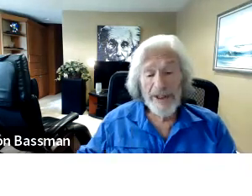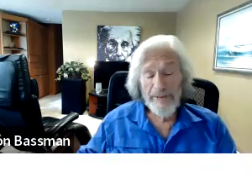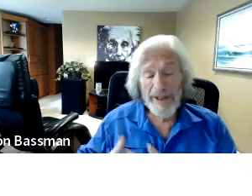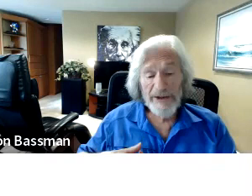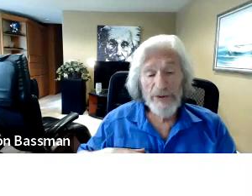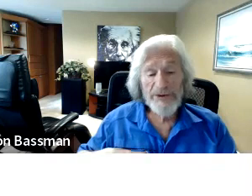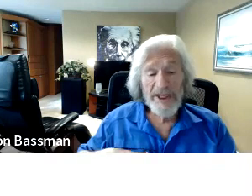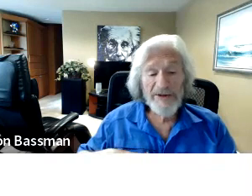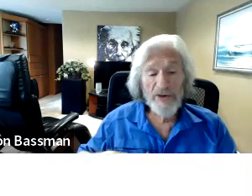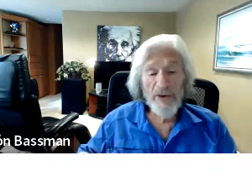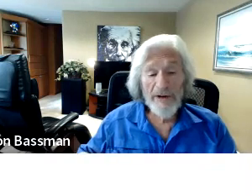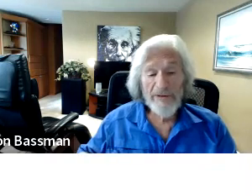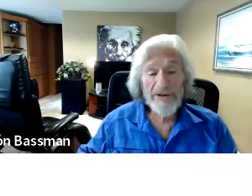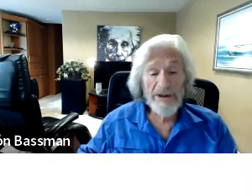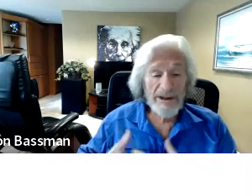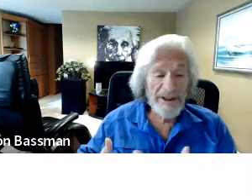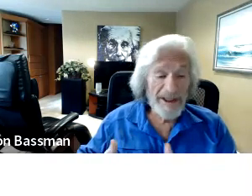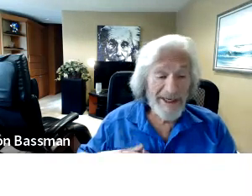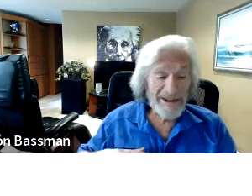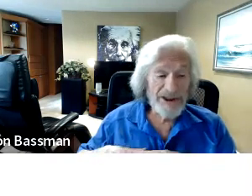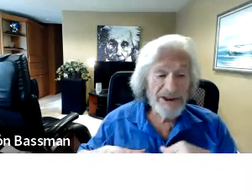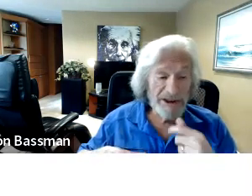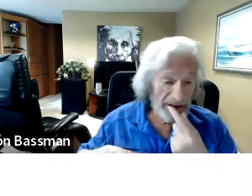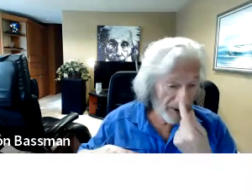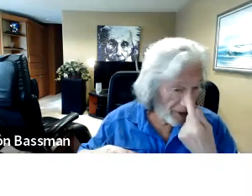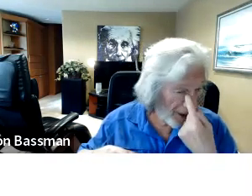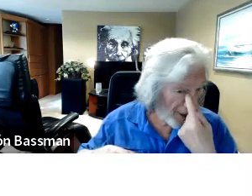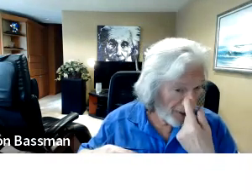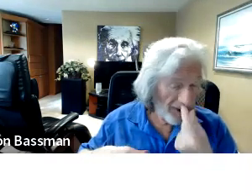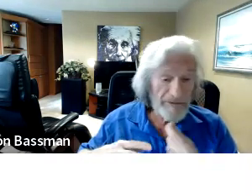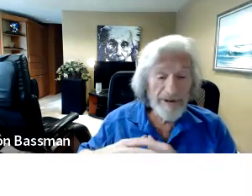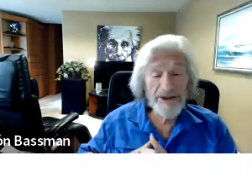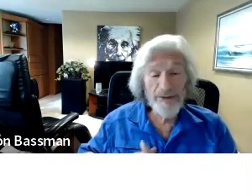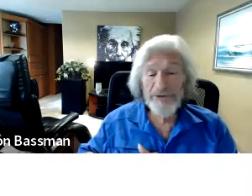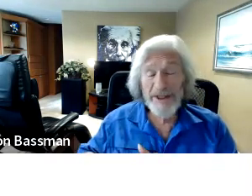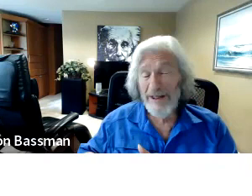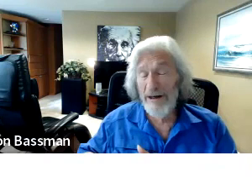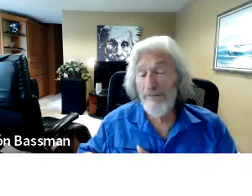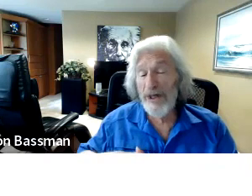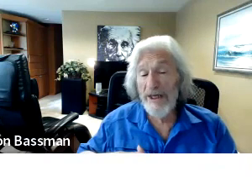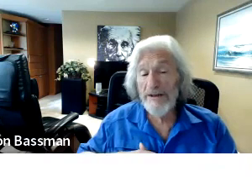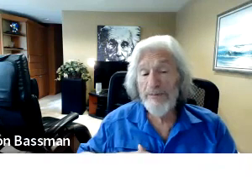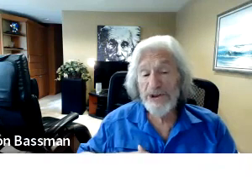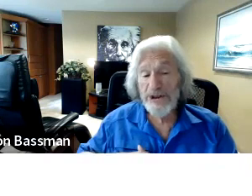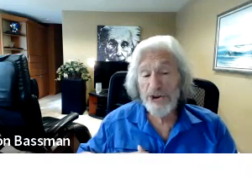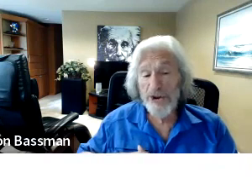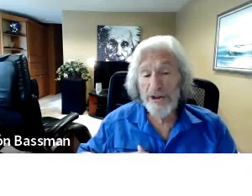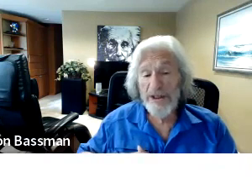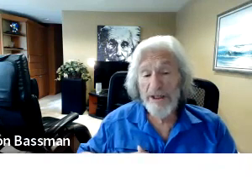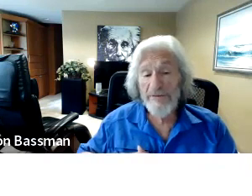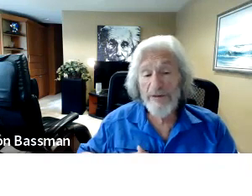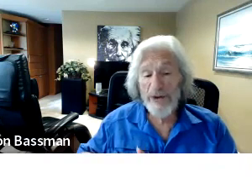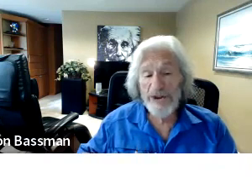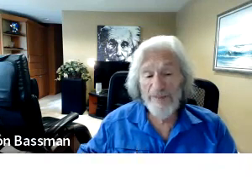I'm sure anybody who's on the call can get access to this. And it's really not a complicated